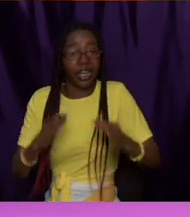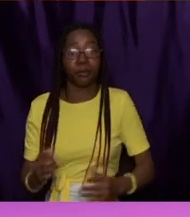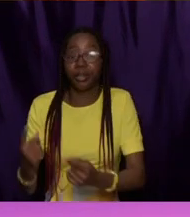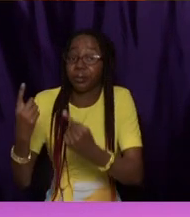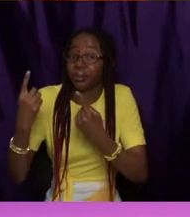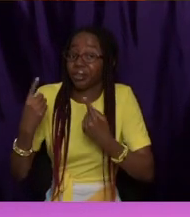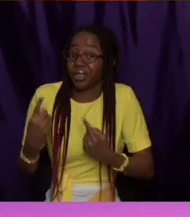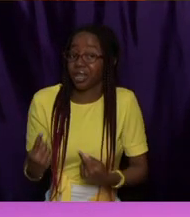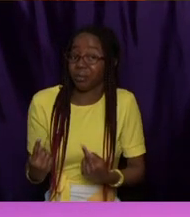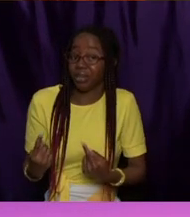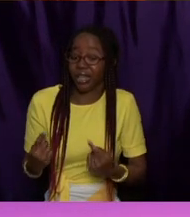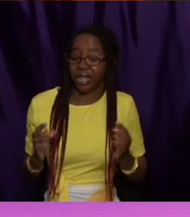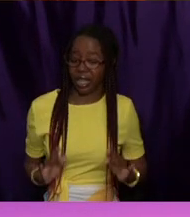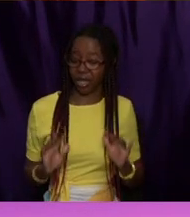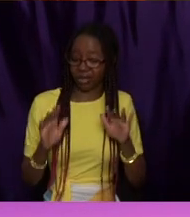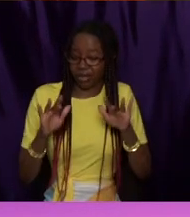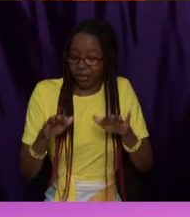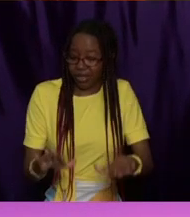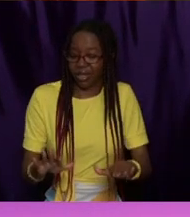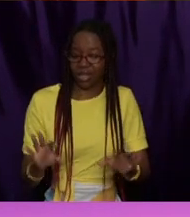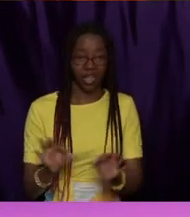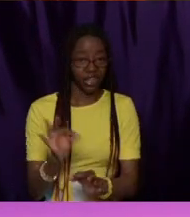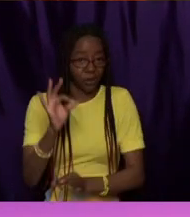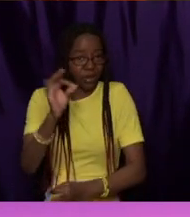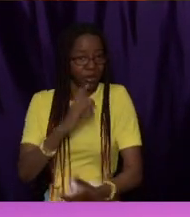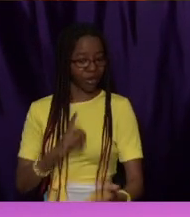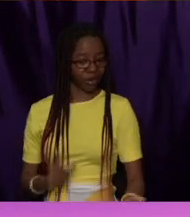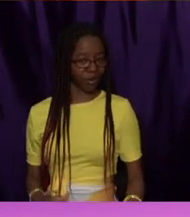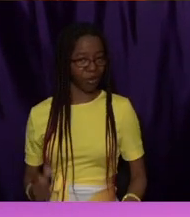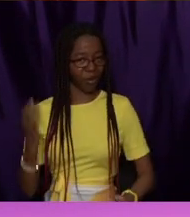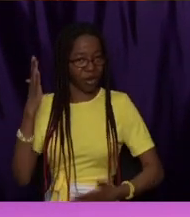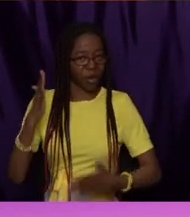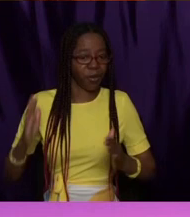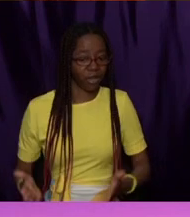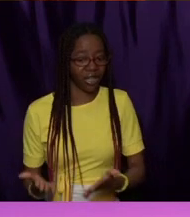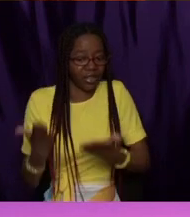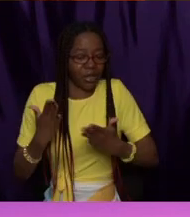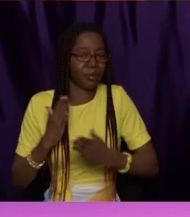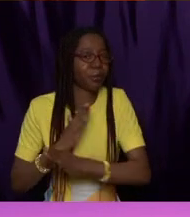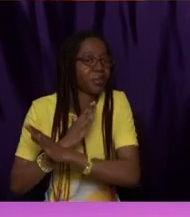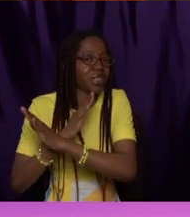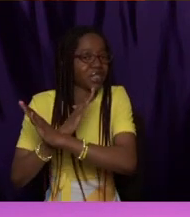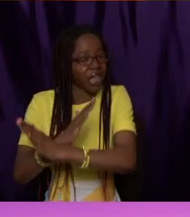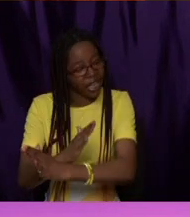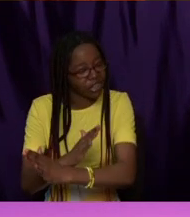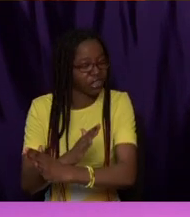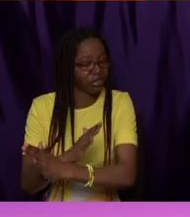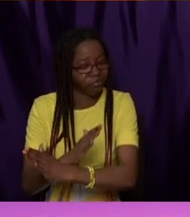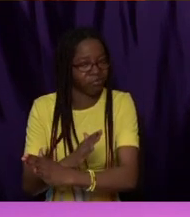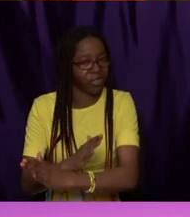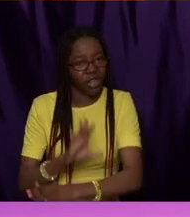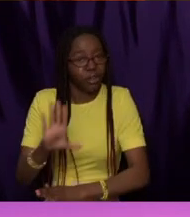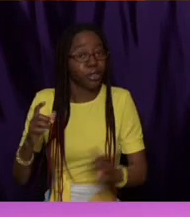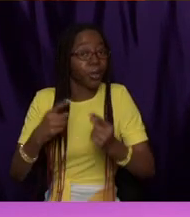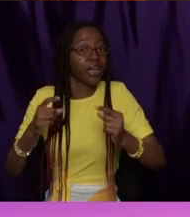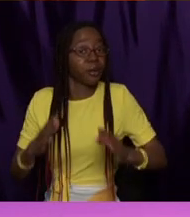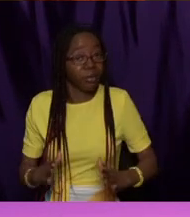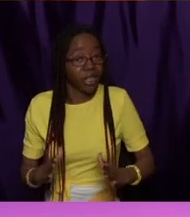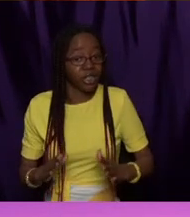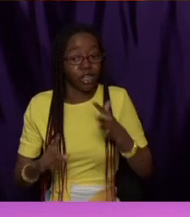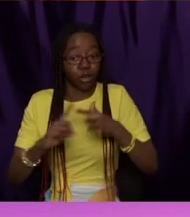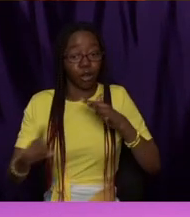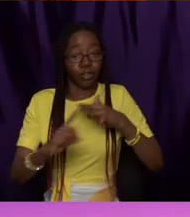come in like a flood, but the Spirit of the Lord will lift up a standard against him. Your enemies gonna